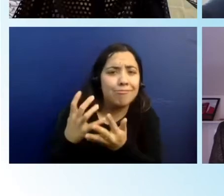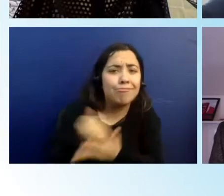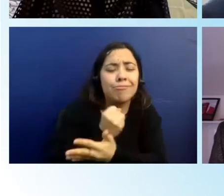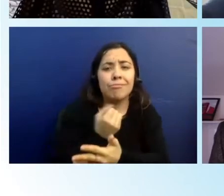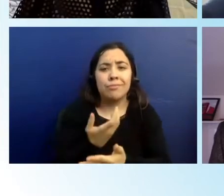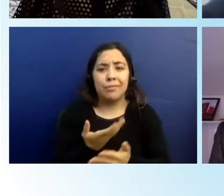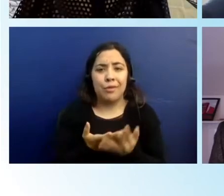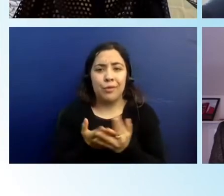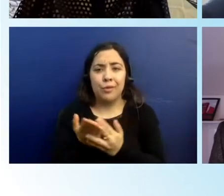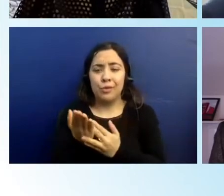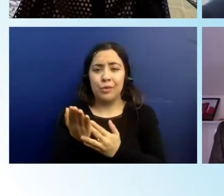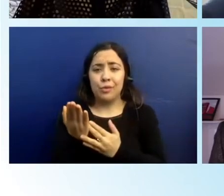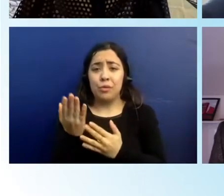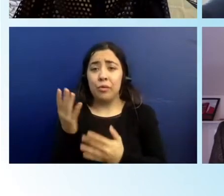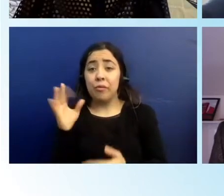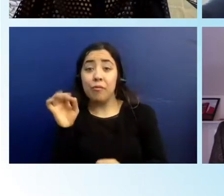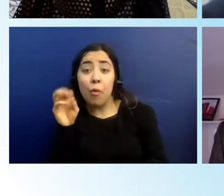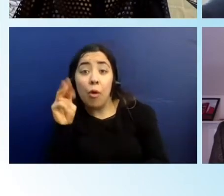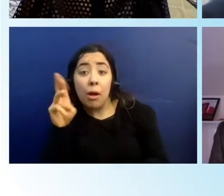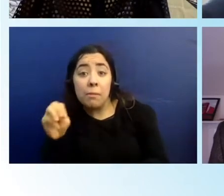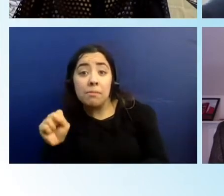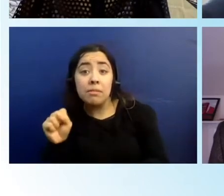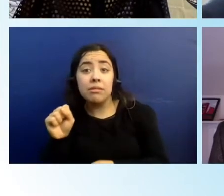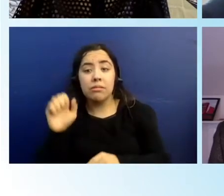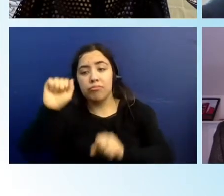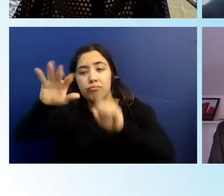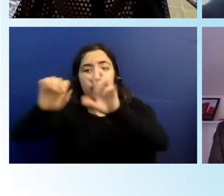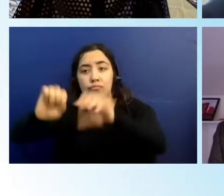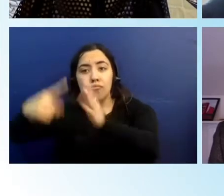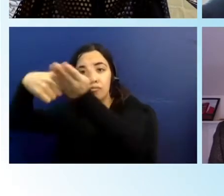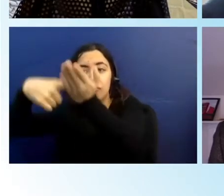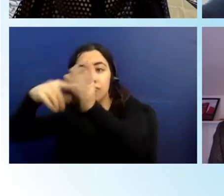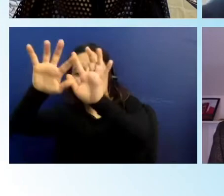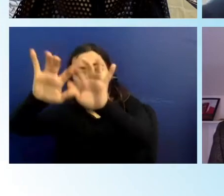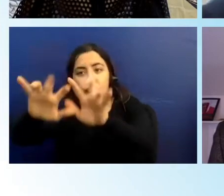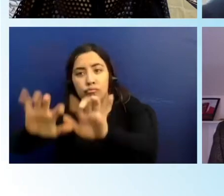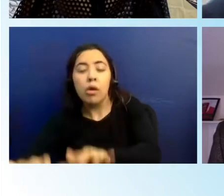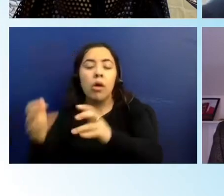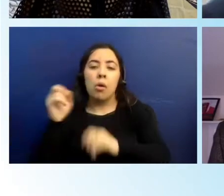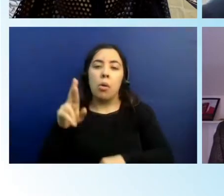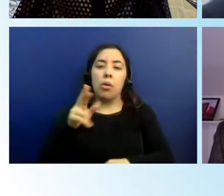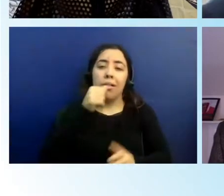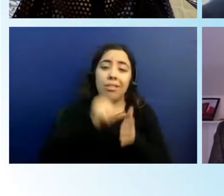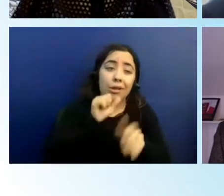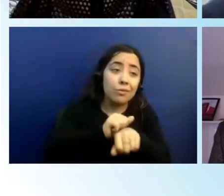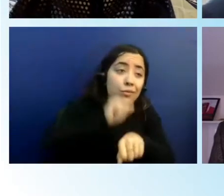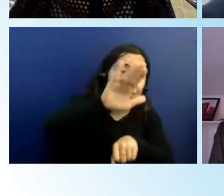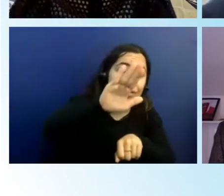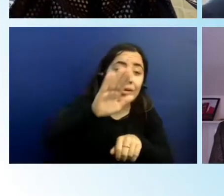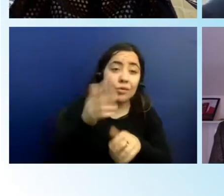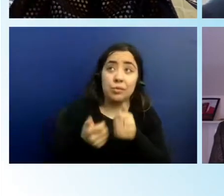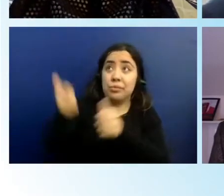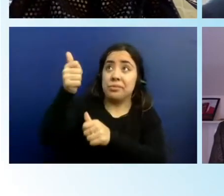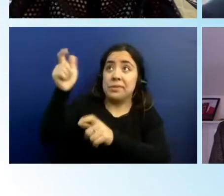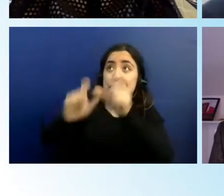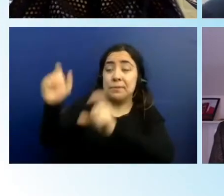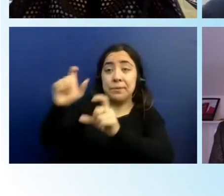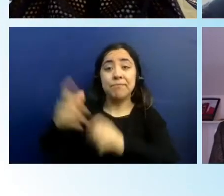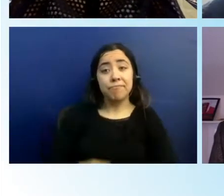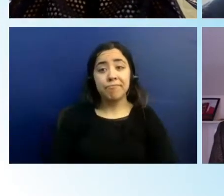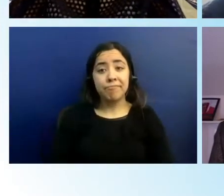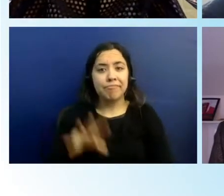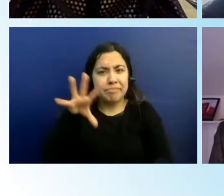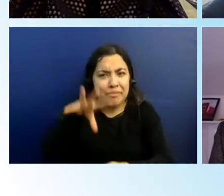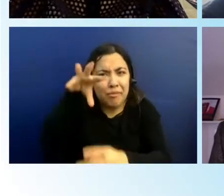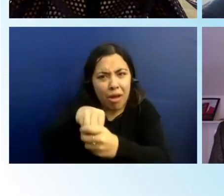through forums, through you know letters to the powers that be. Be a part of it, you